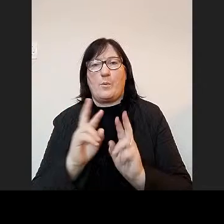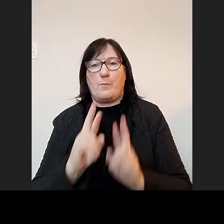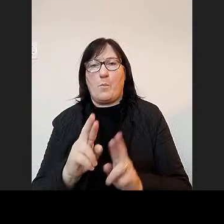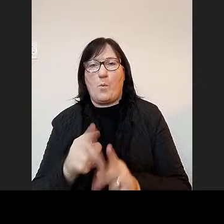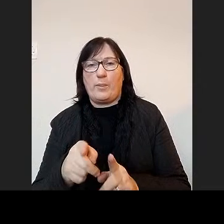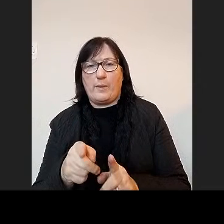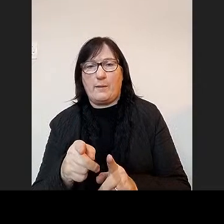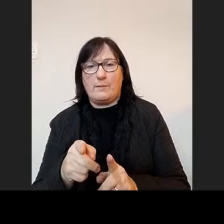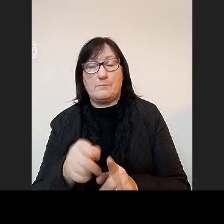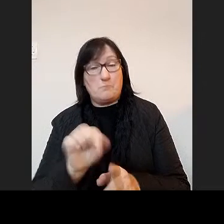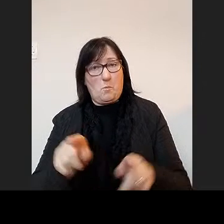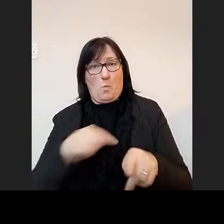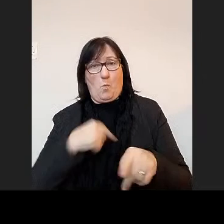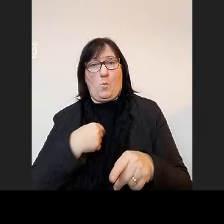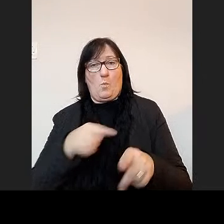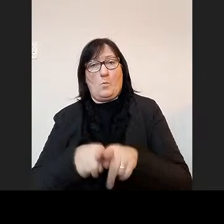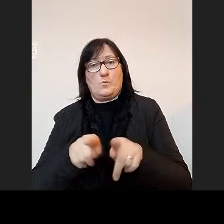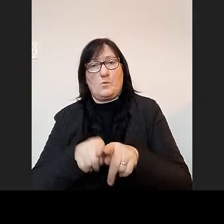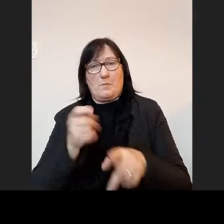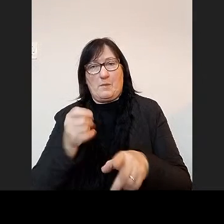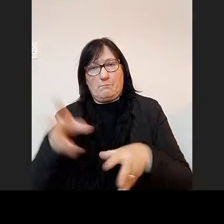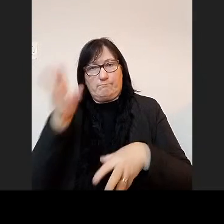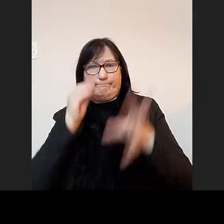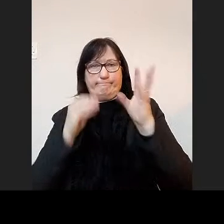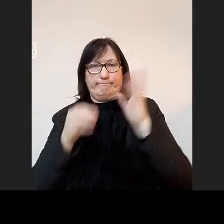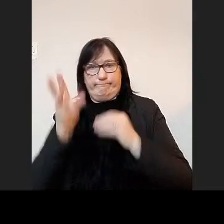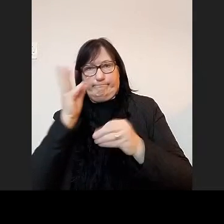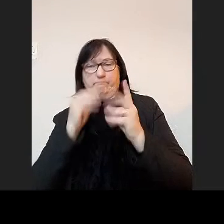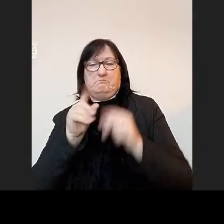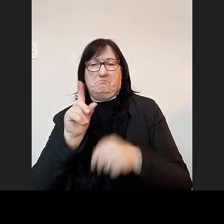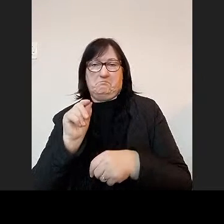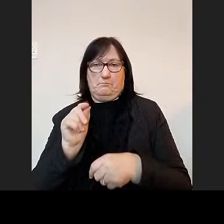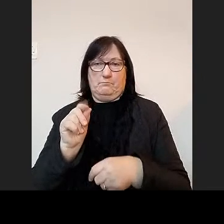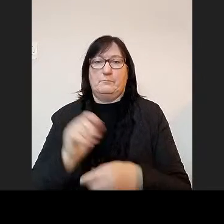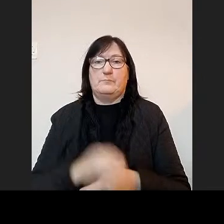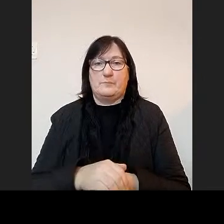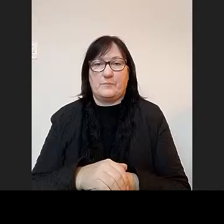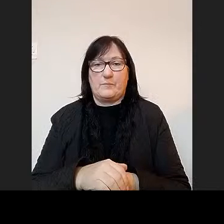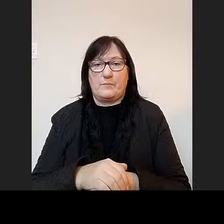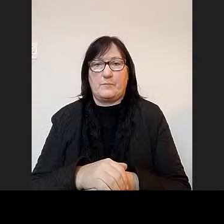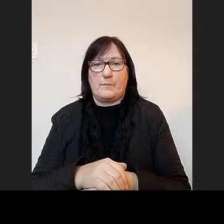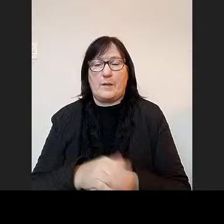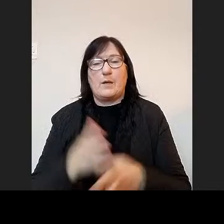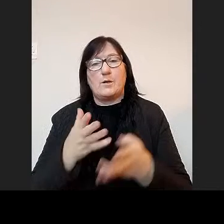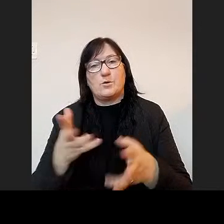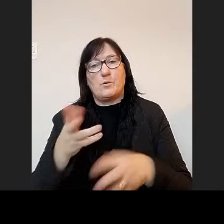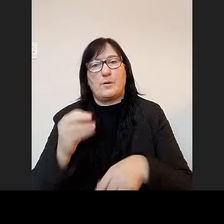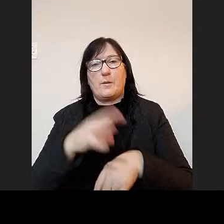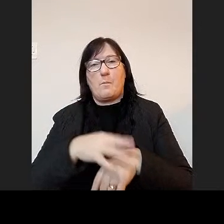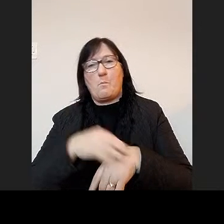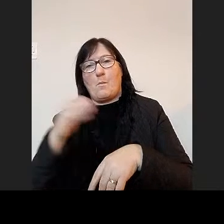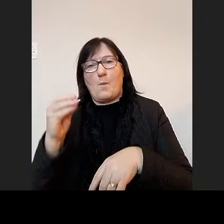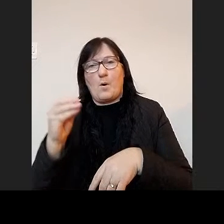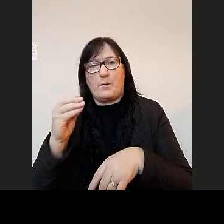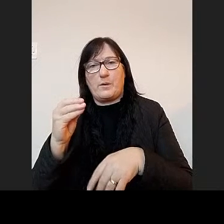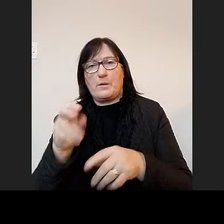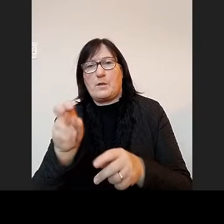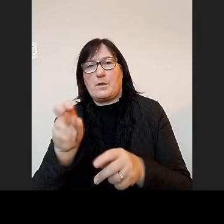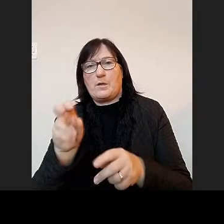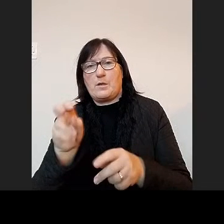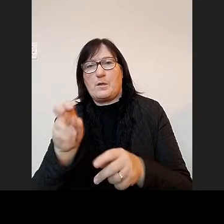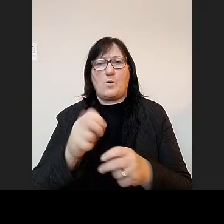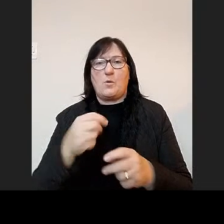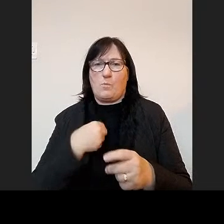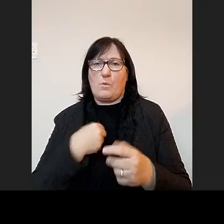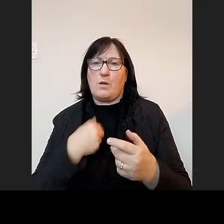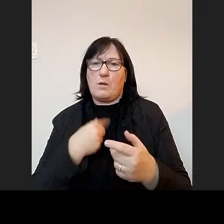myself. Today's discussion illustrates the modernization journey we took to make it easy for you to